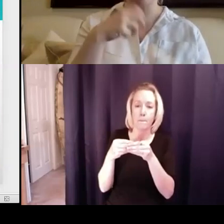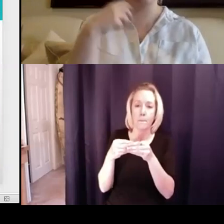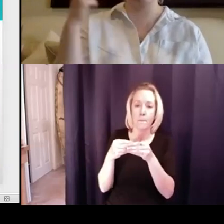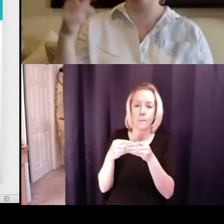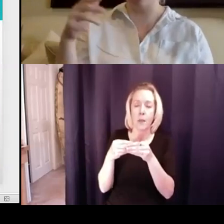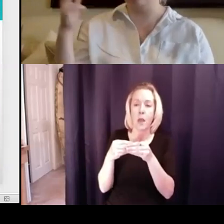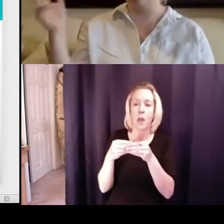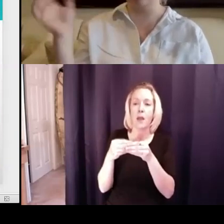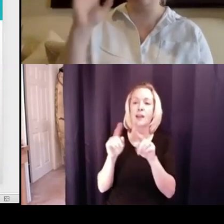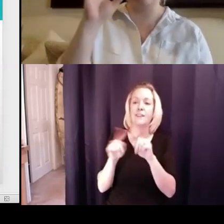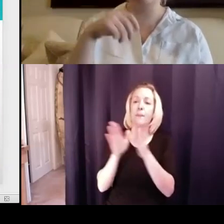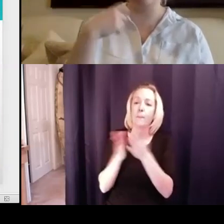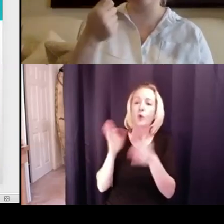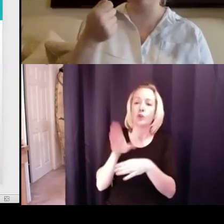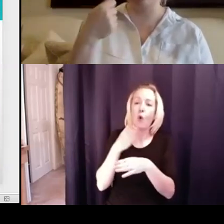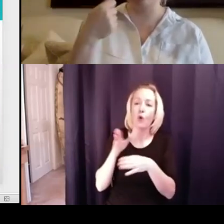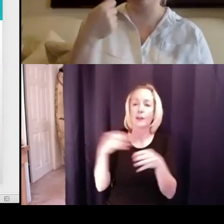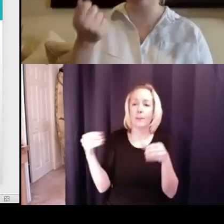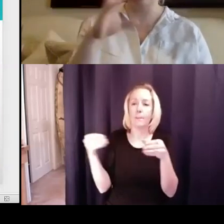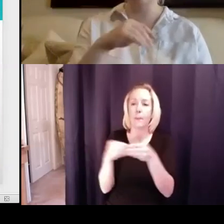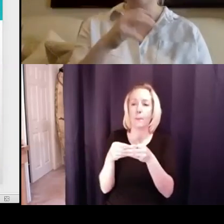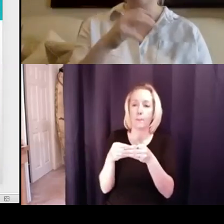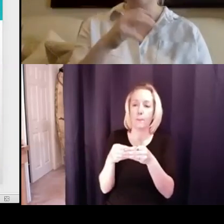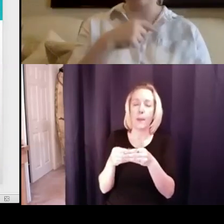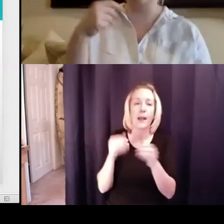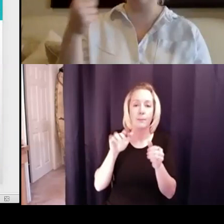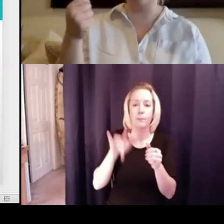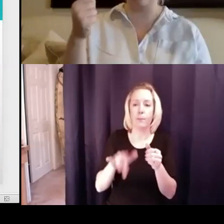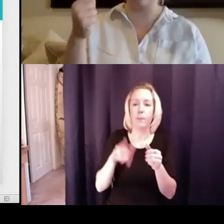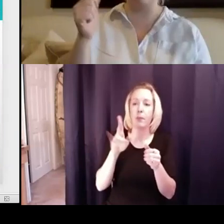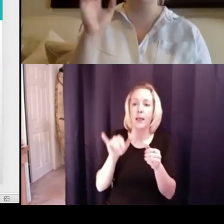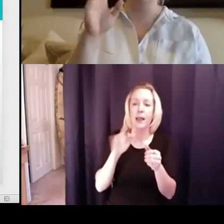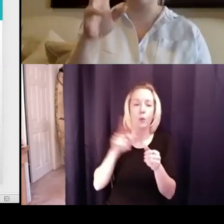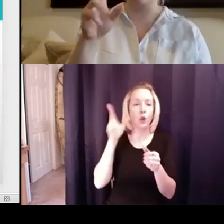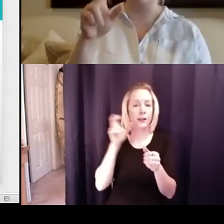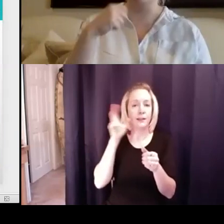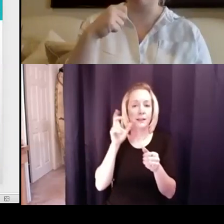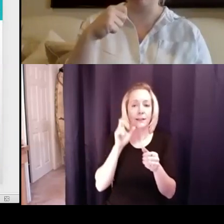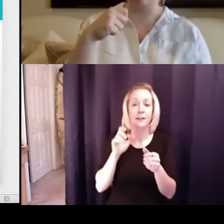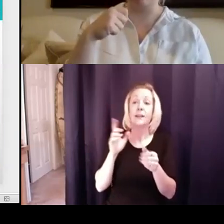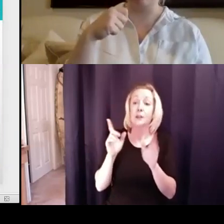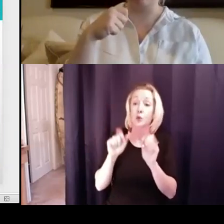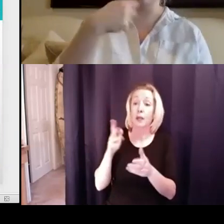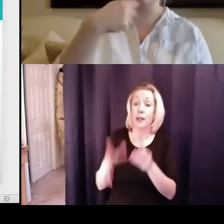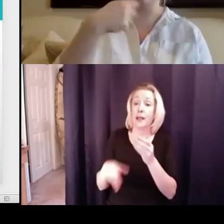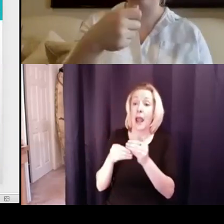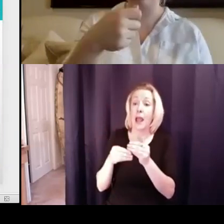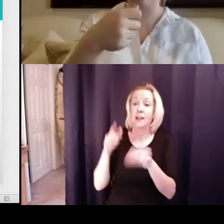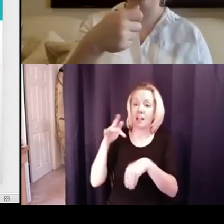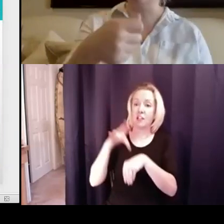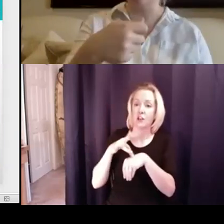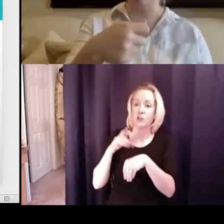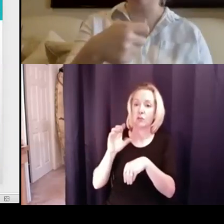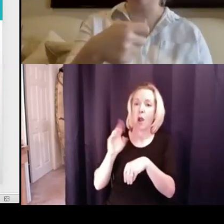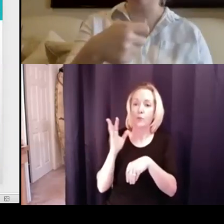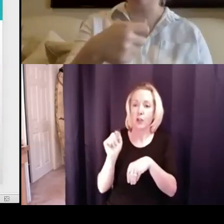have books, songs, etc., and then have something that represents those, so your child could feel them and be able to use that object as